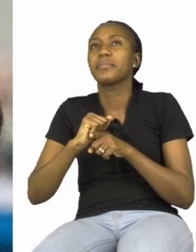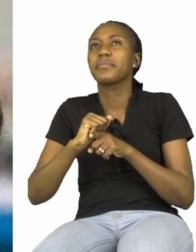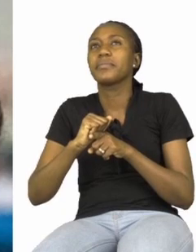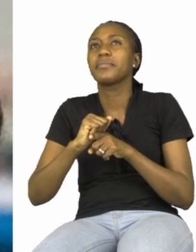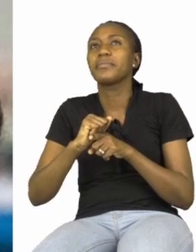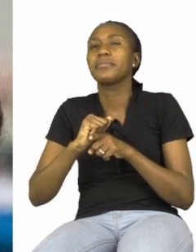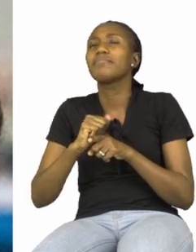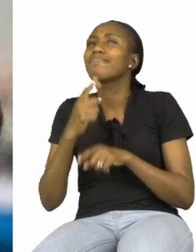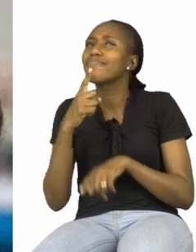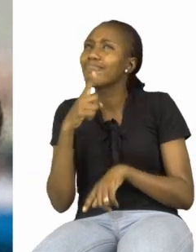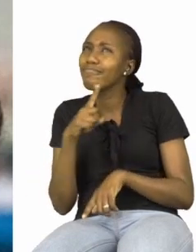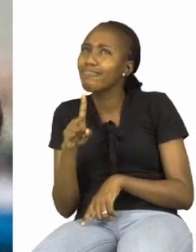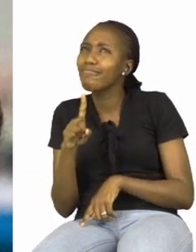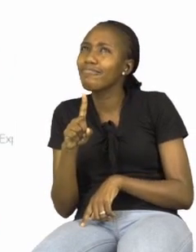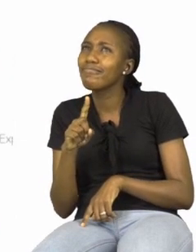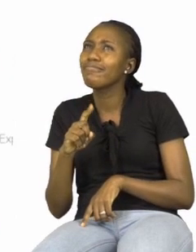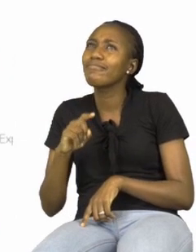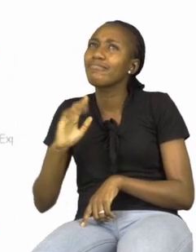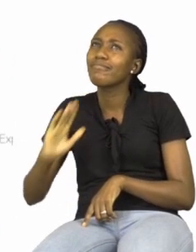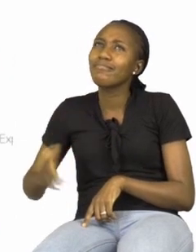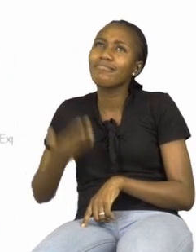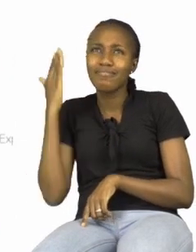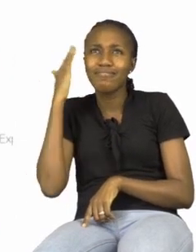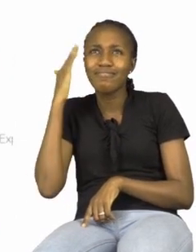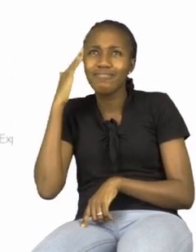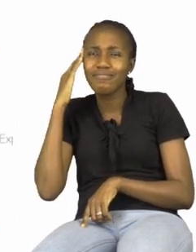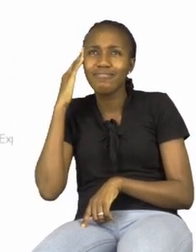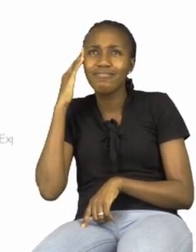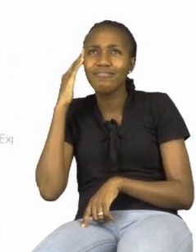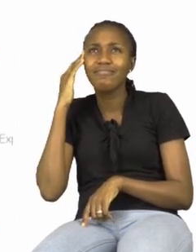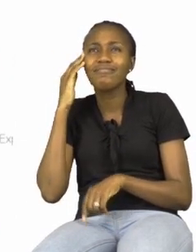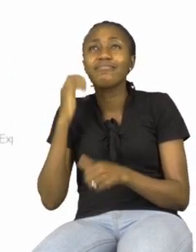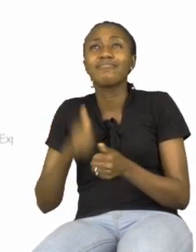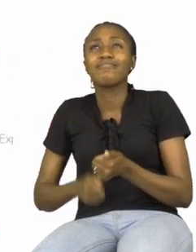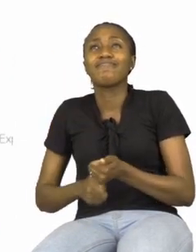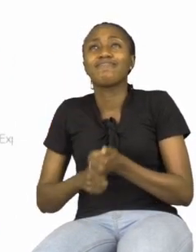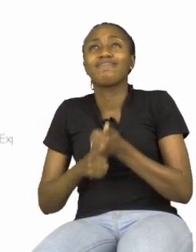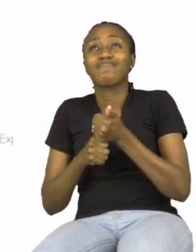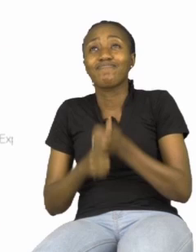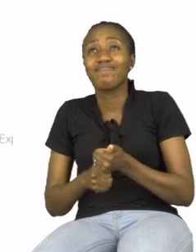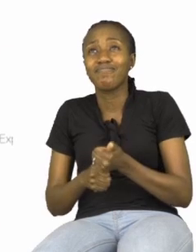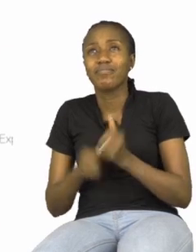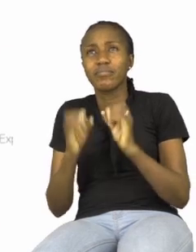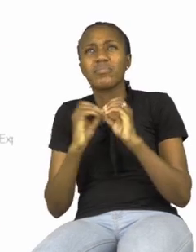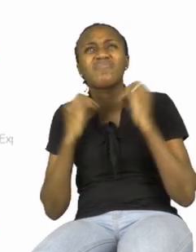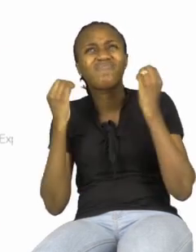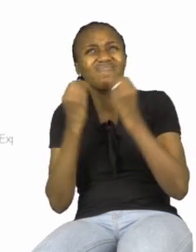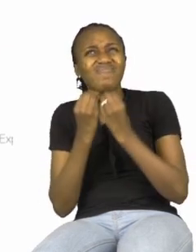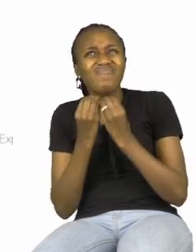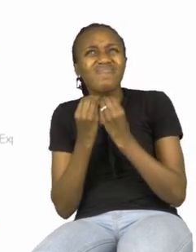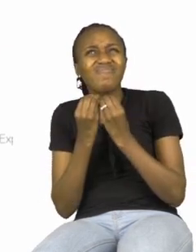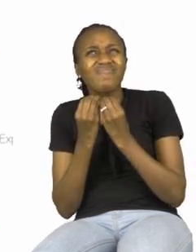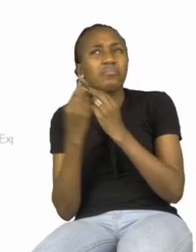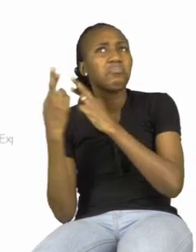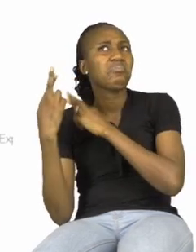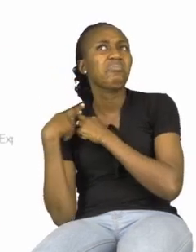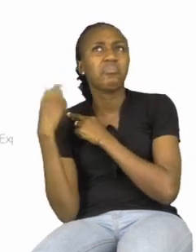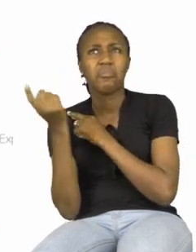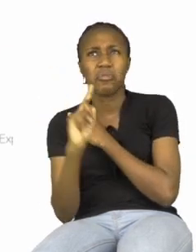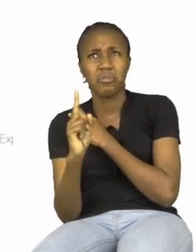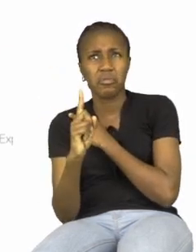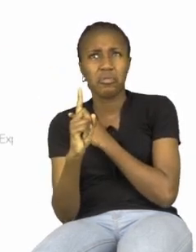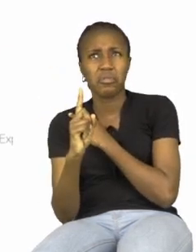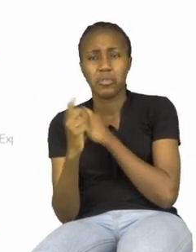But I would like to know what's the hockey union's role in as far as approaching or going into schools. And